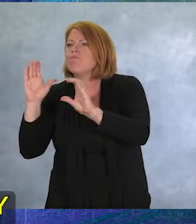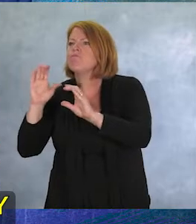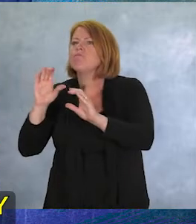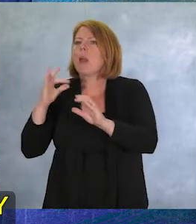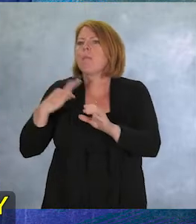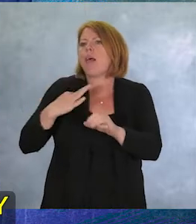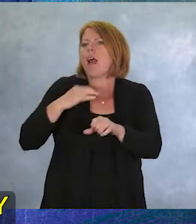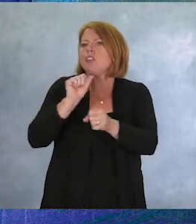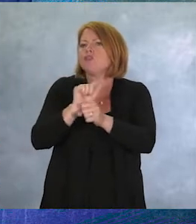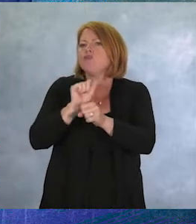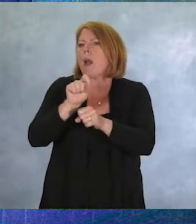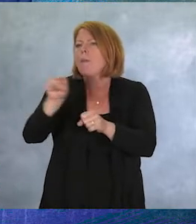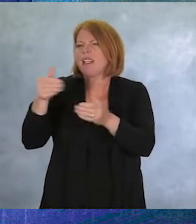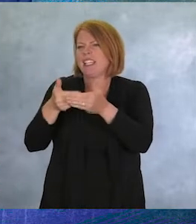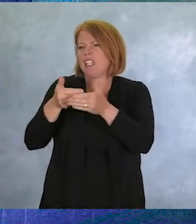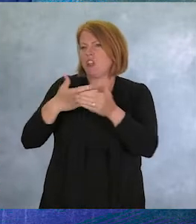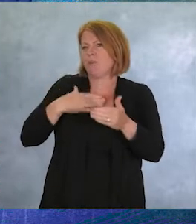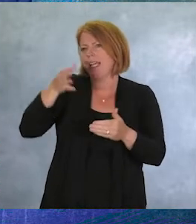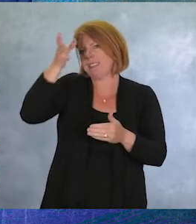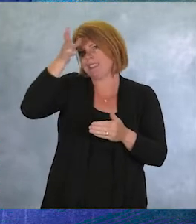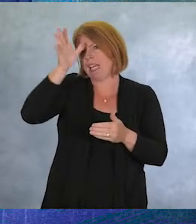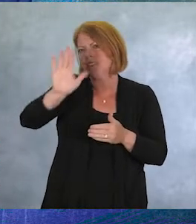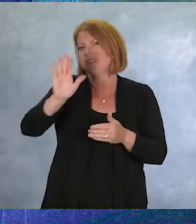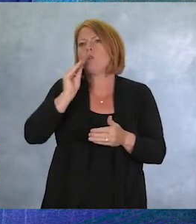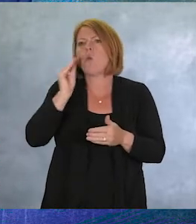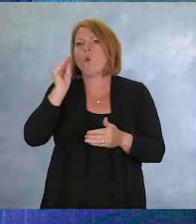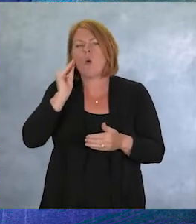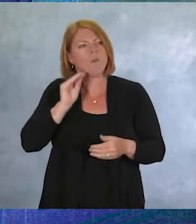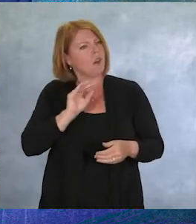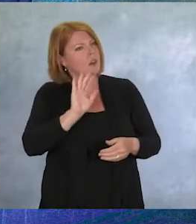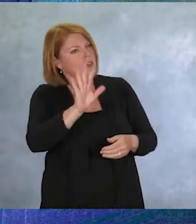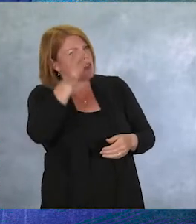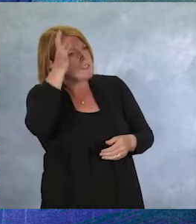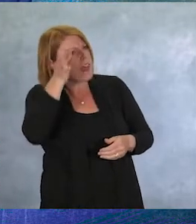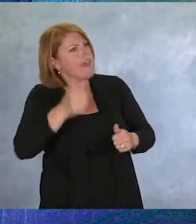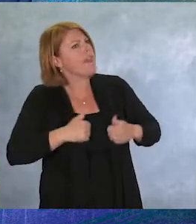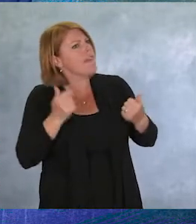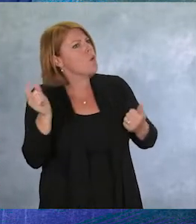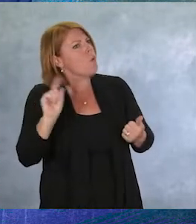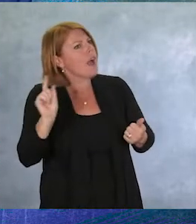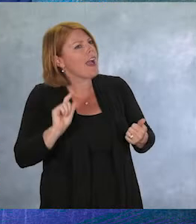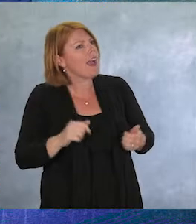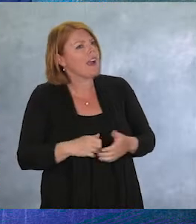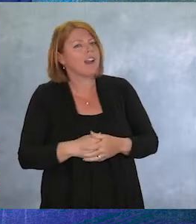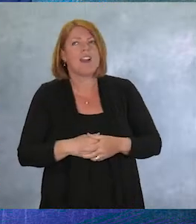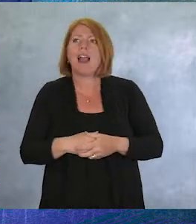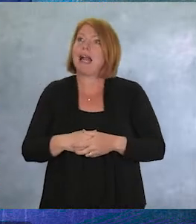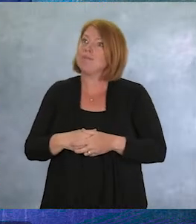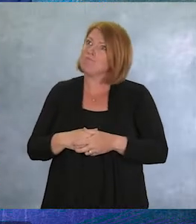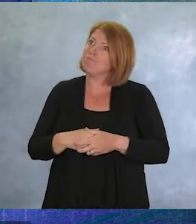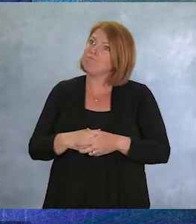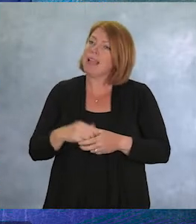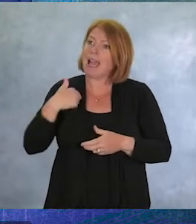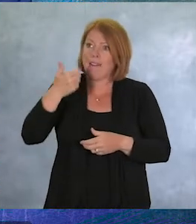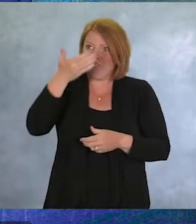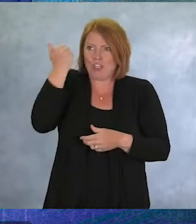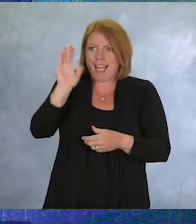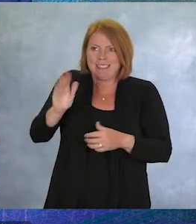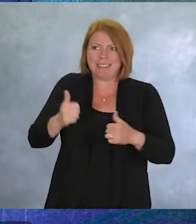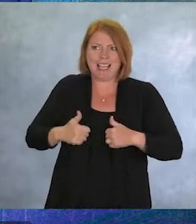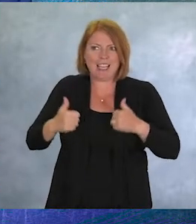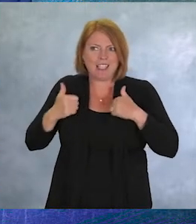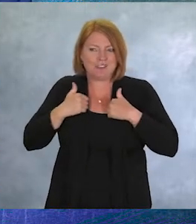job around where my dad lives. Okay. Where's your dad live? I've forgotten